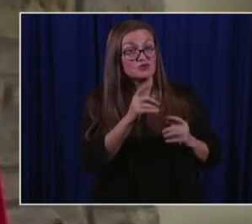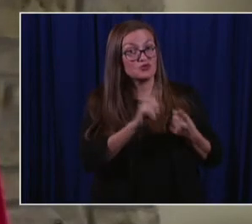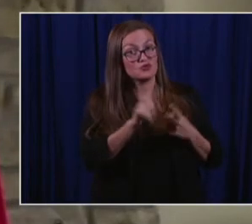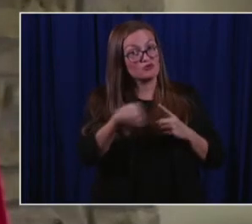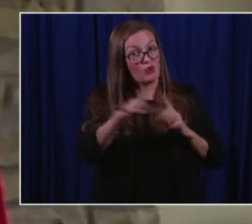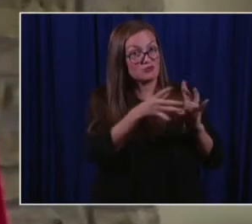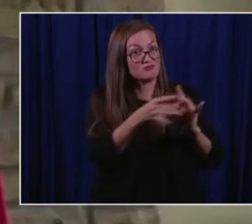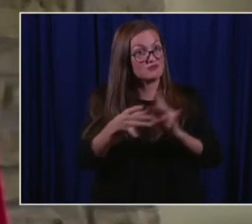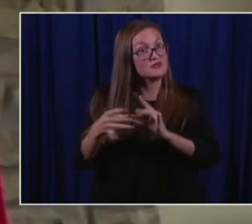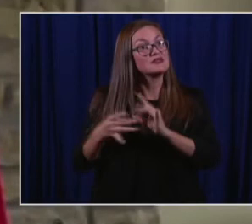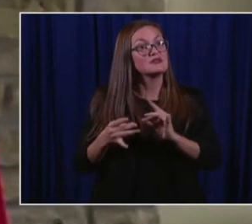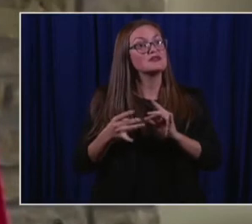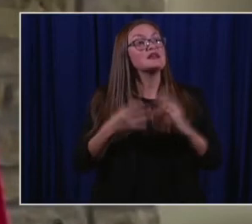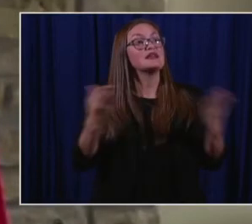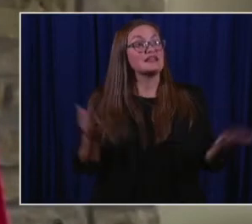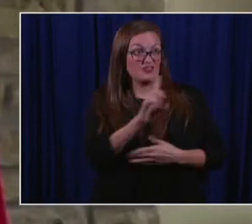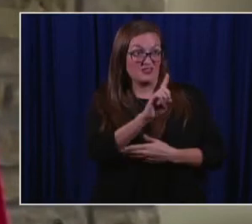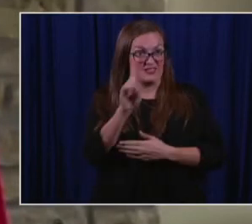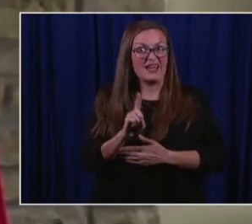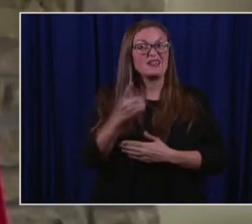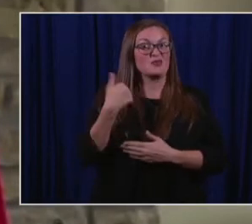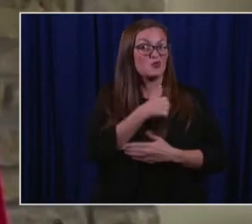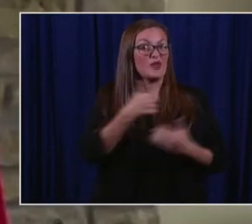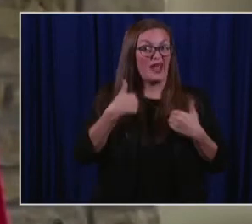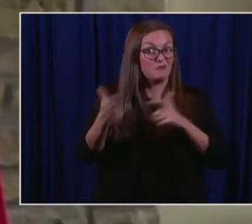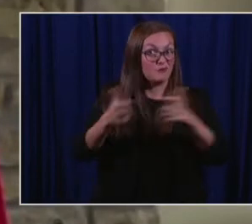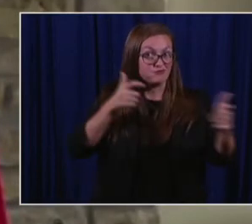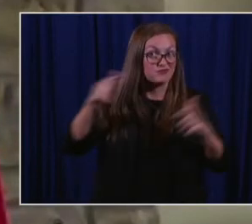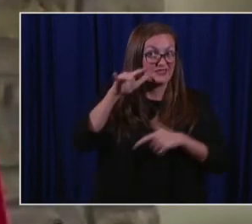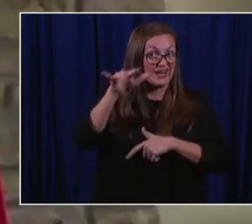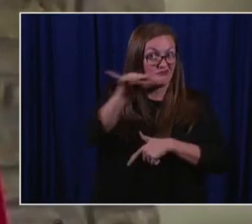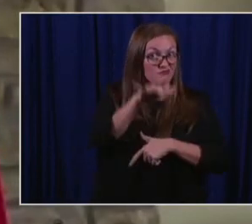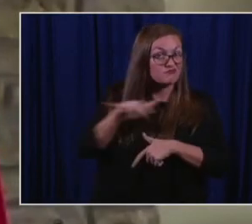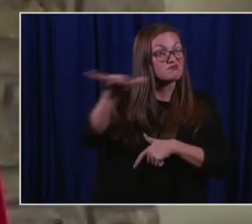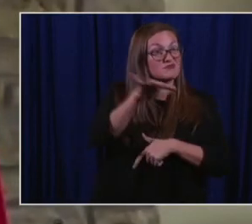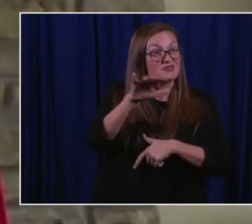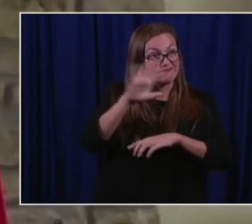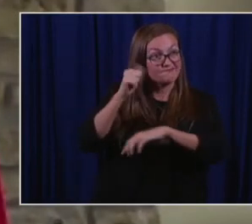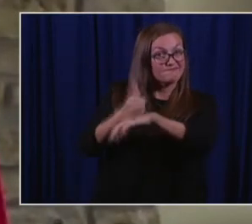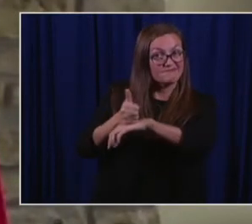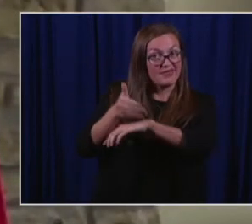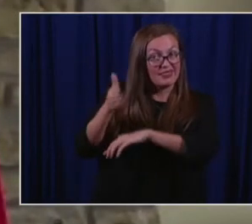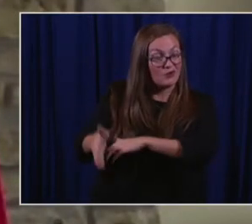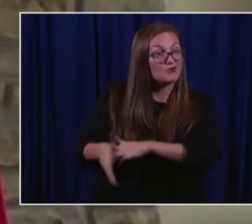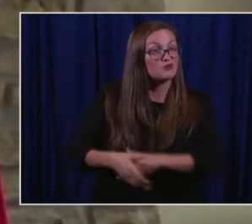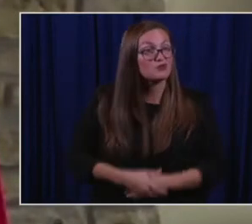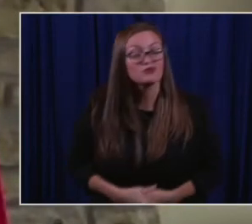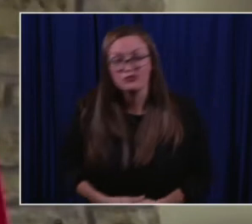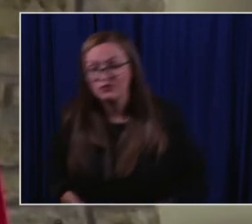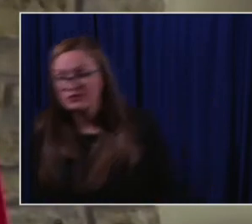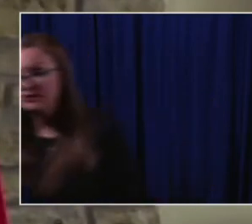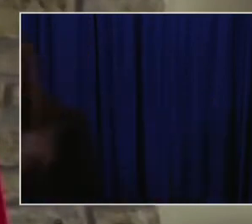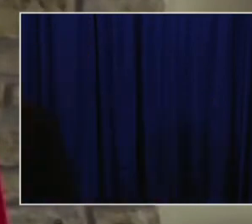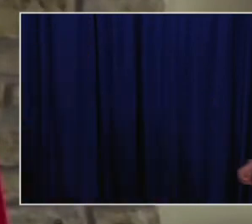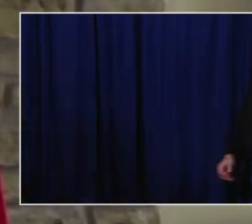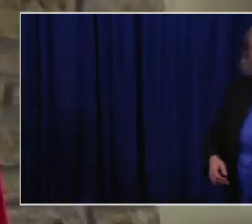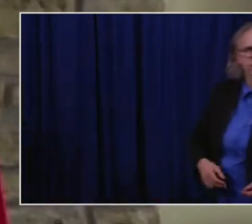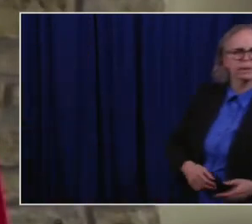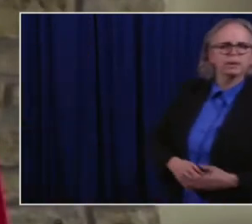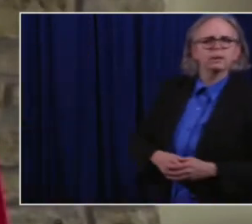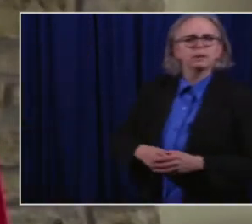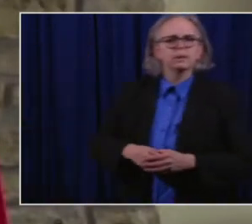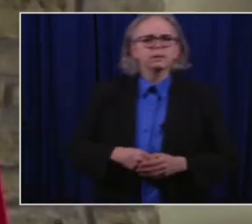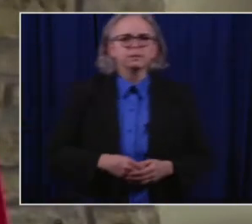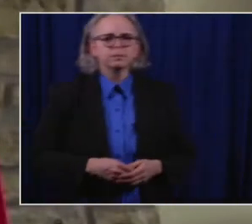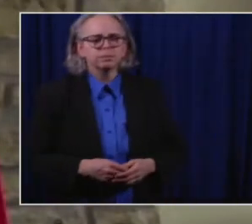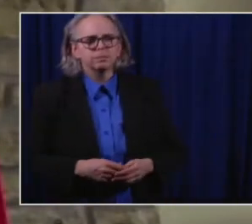Well, look, Congress, they make their own decisions. The party members make their own decisions. But I'm